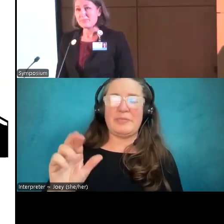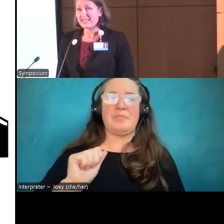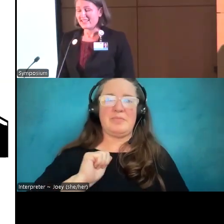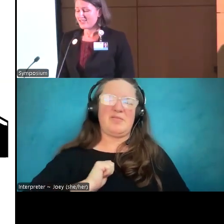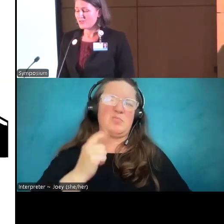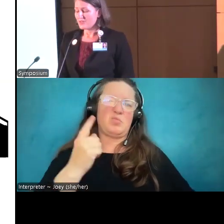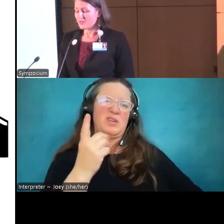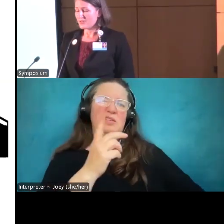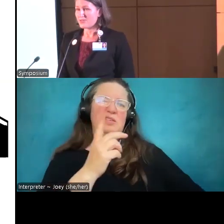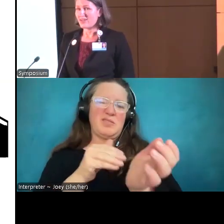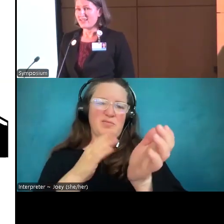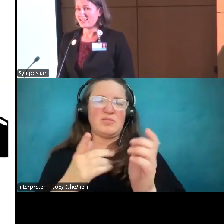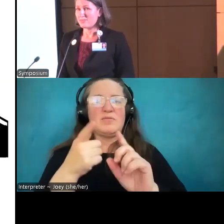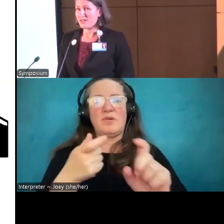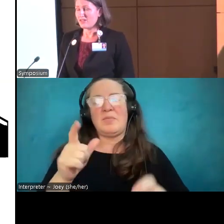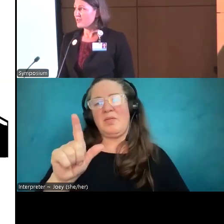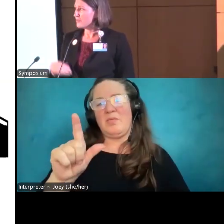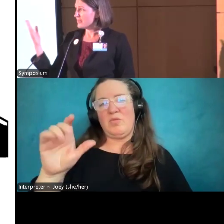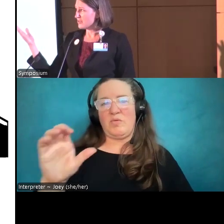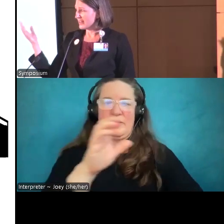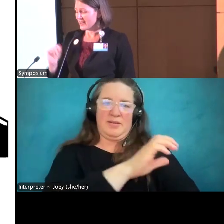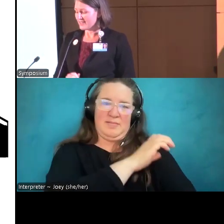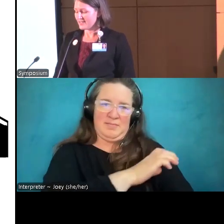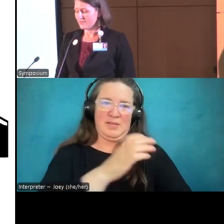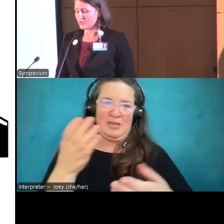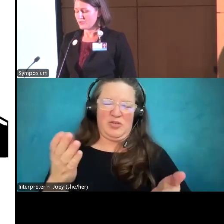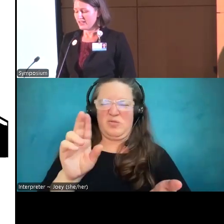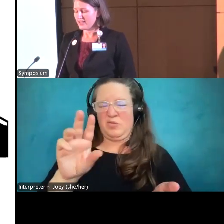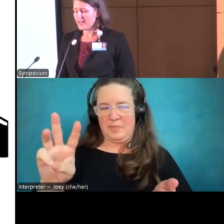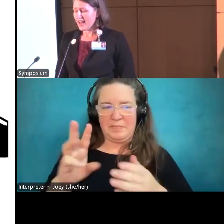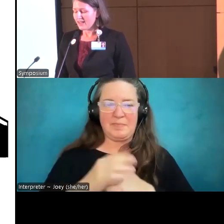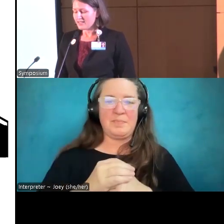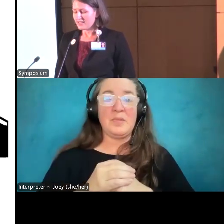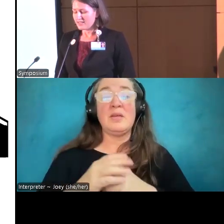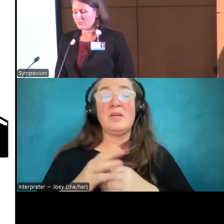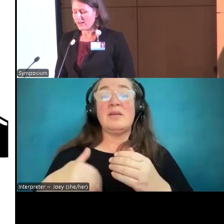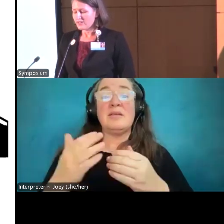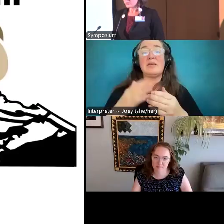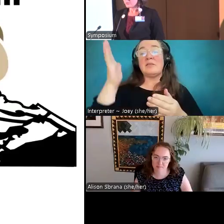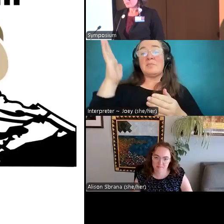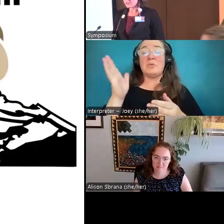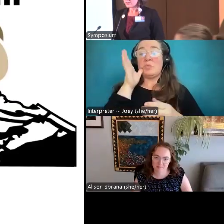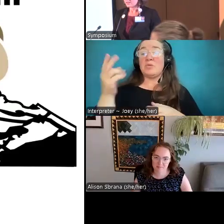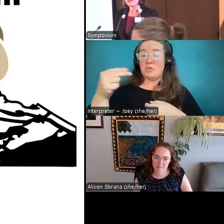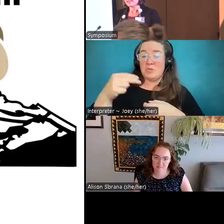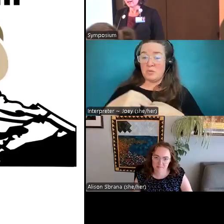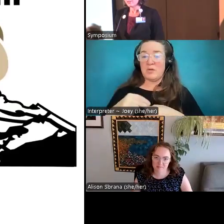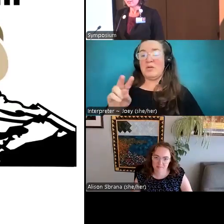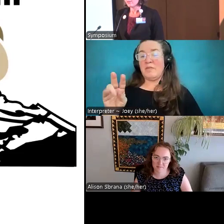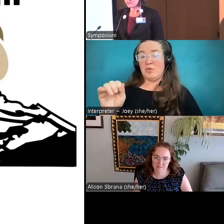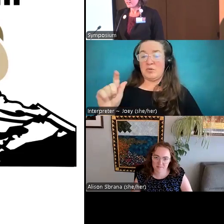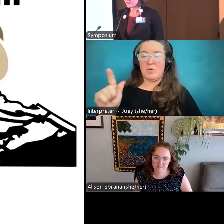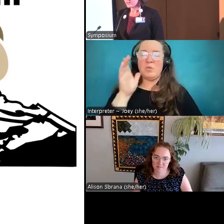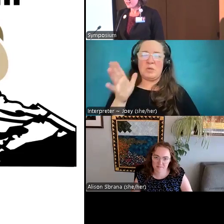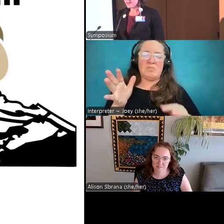very pleased to introduce our next speaker who will be joining us virtually, Allison Sbrana, who will speak to us about